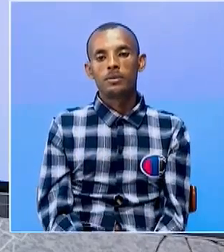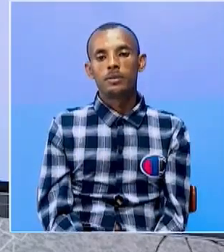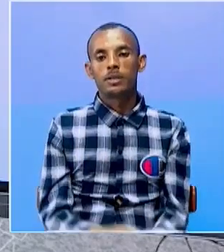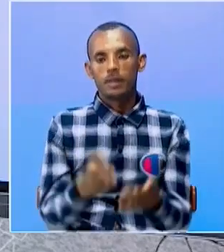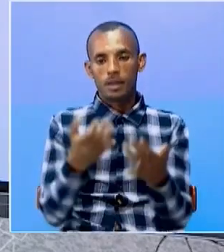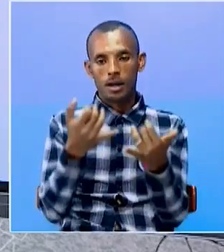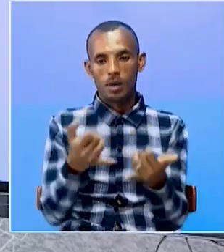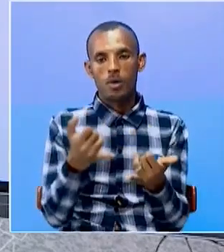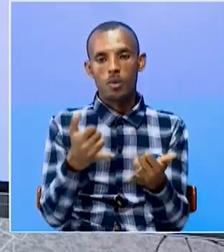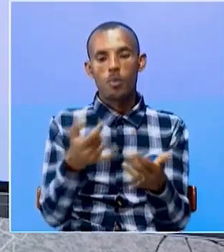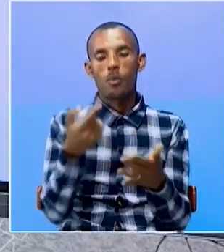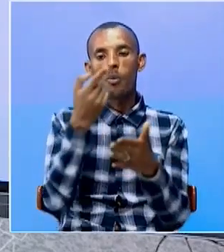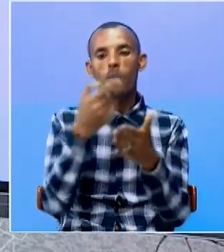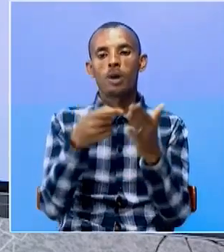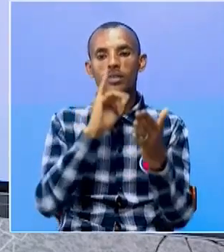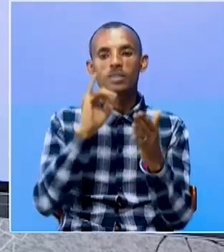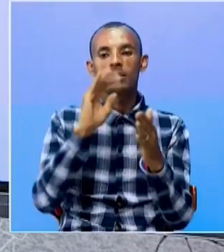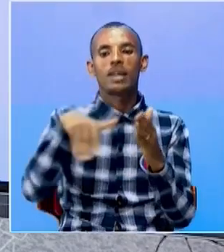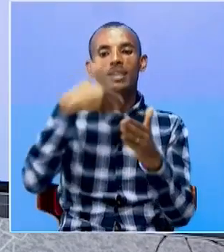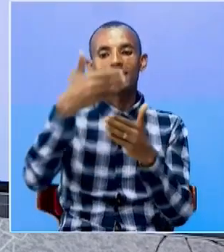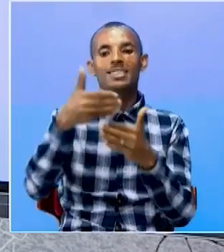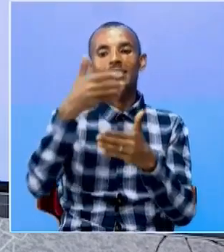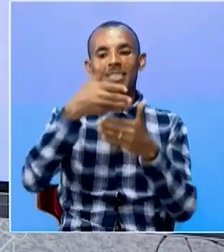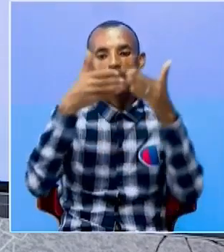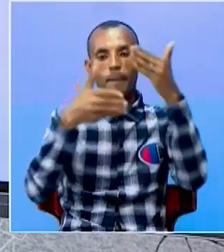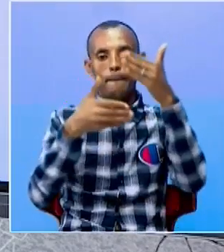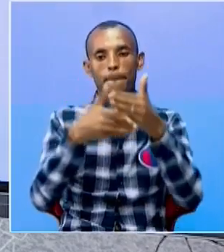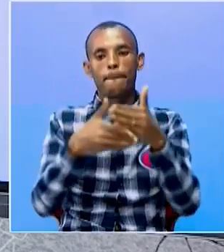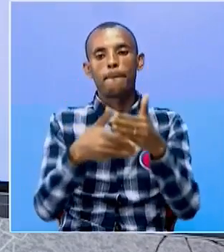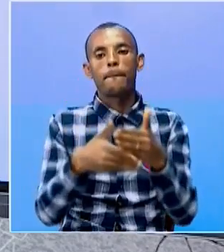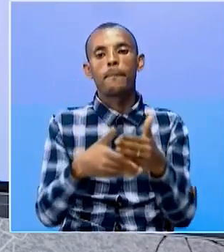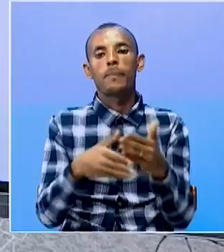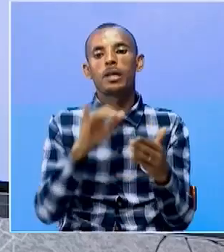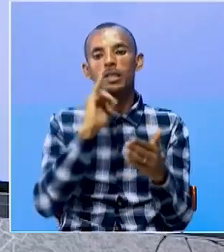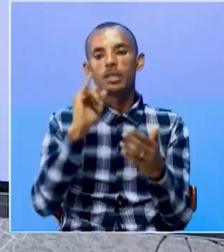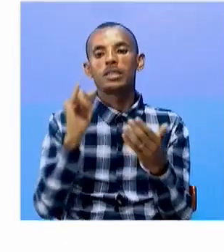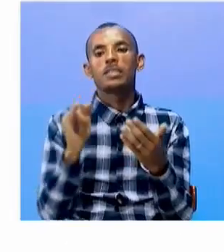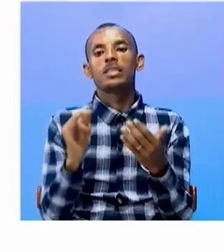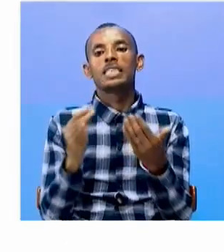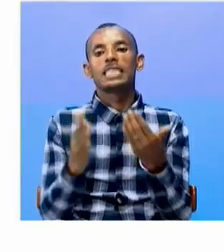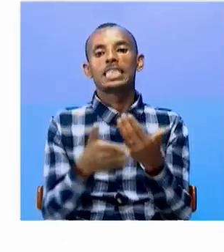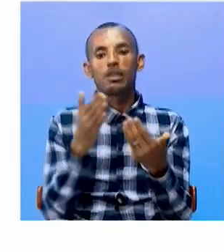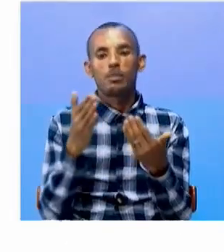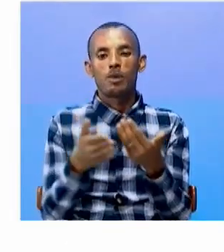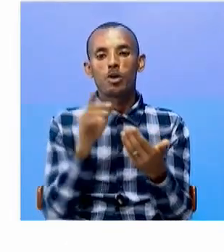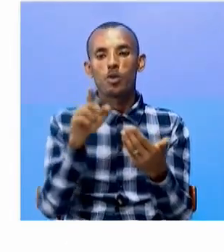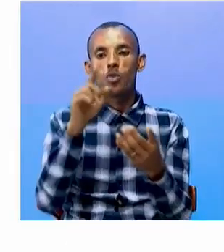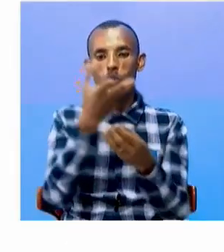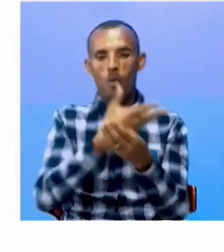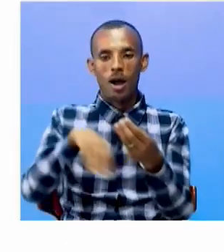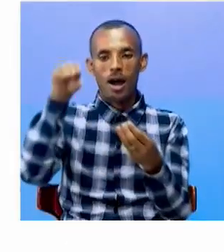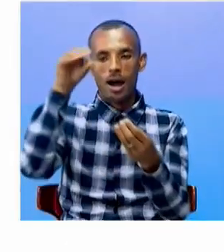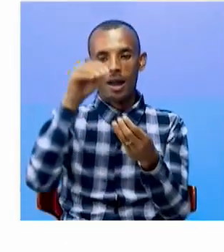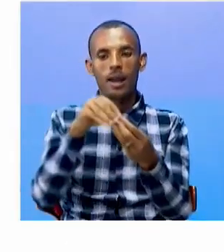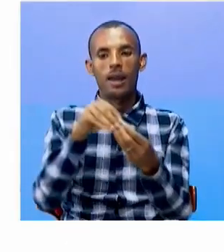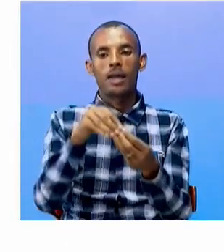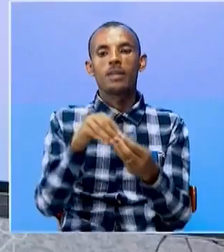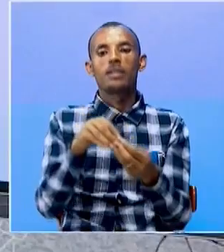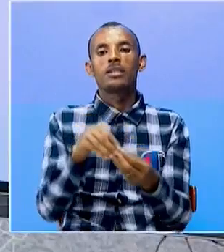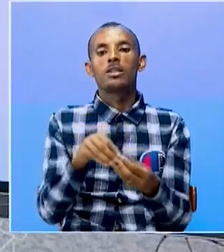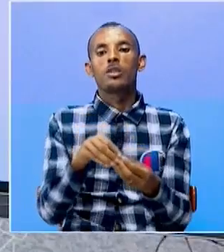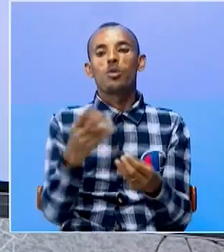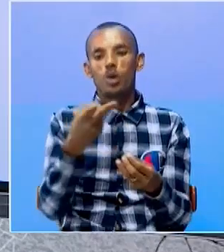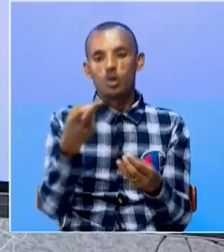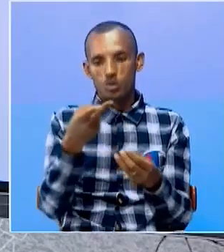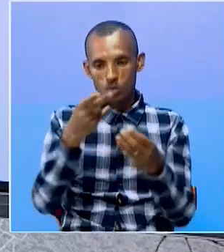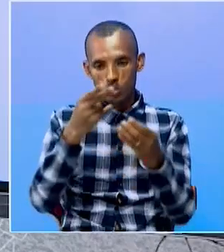Now, what's the next step? The next step is simply you add the numerical